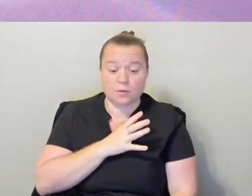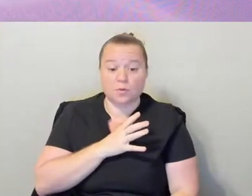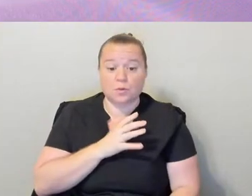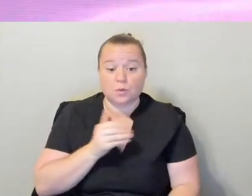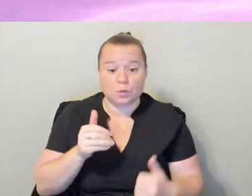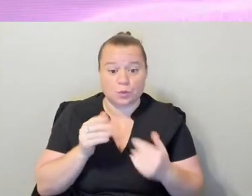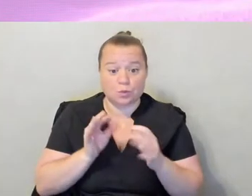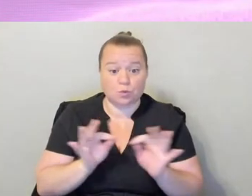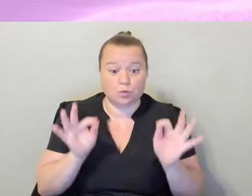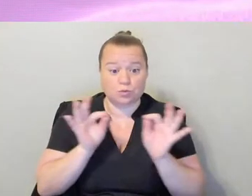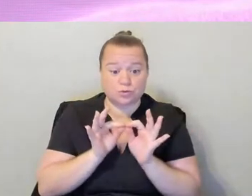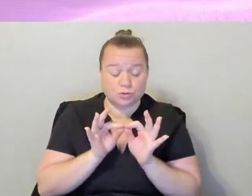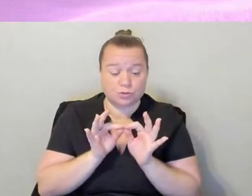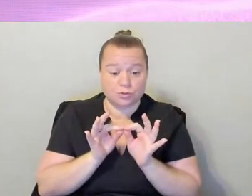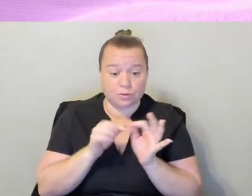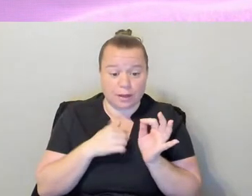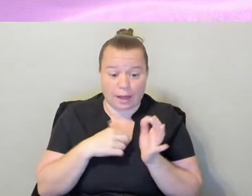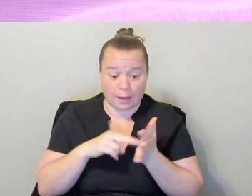And